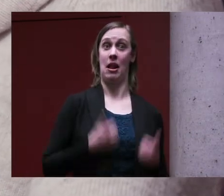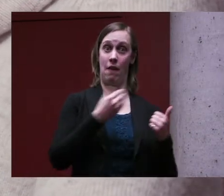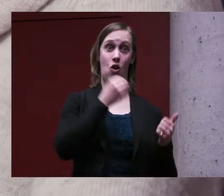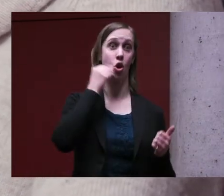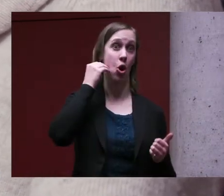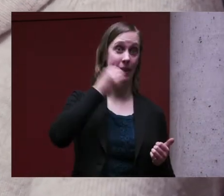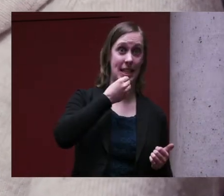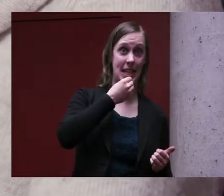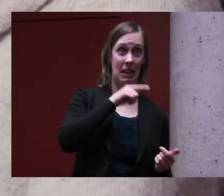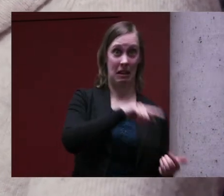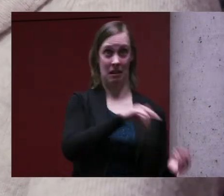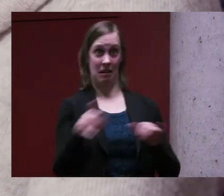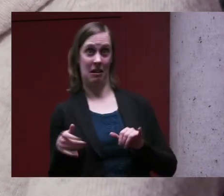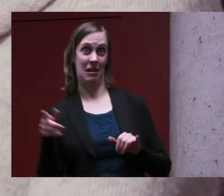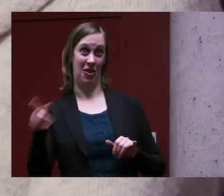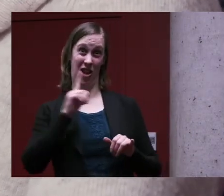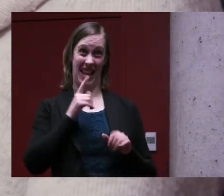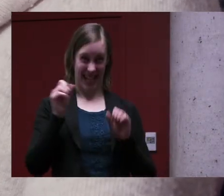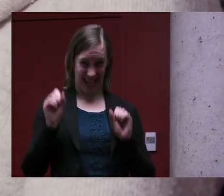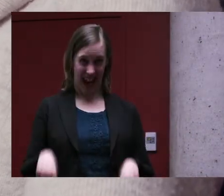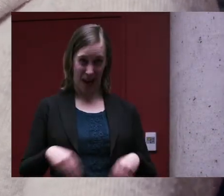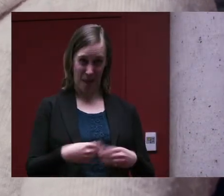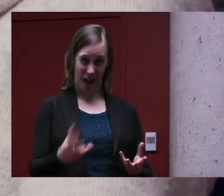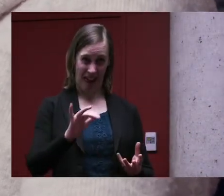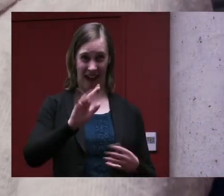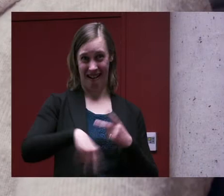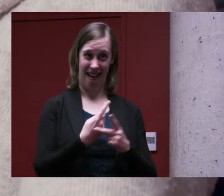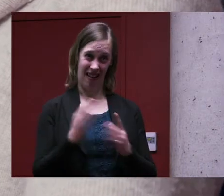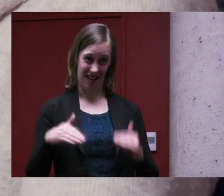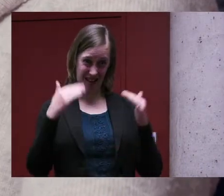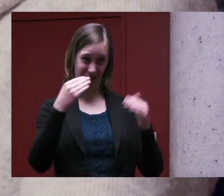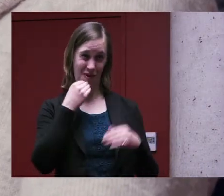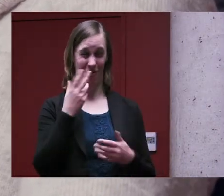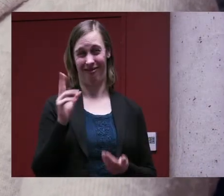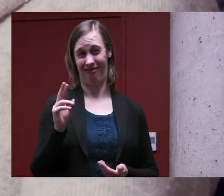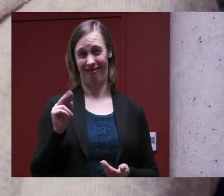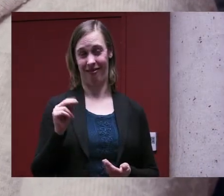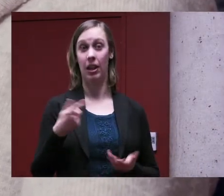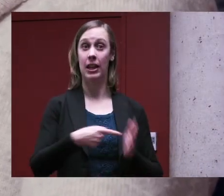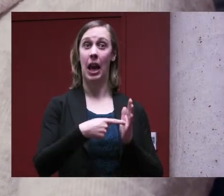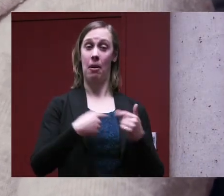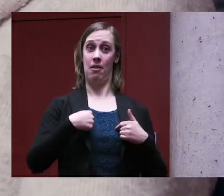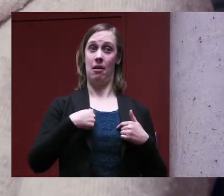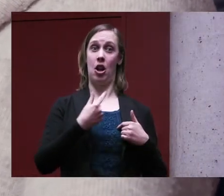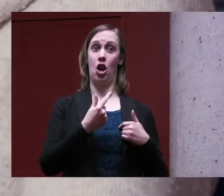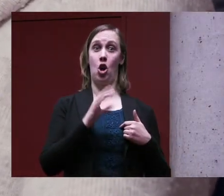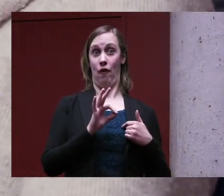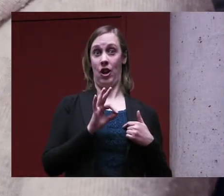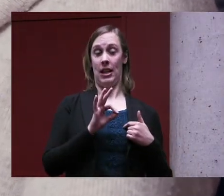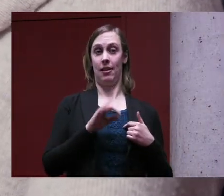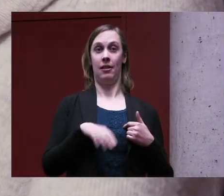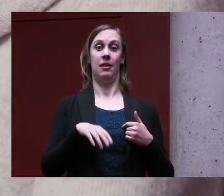reality, that's a very difficult thing for them to do. For instance, I'm gluten-free, I'm dairy-free, I'm